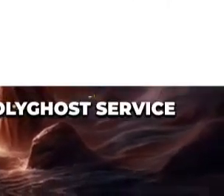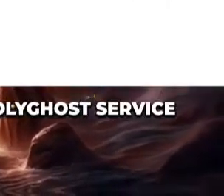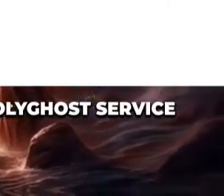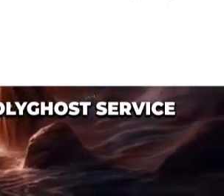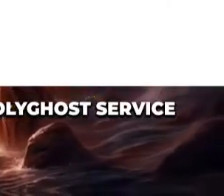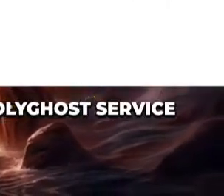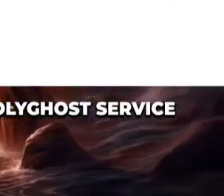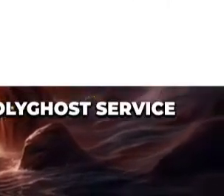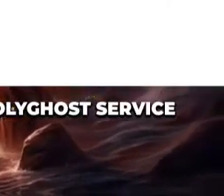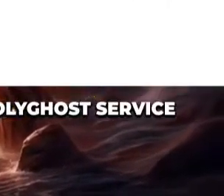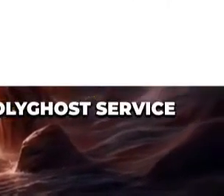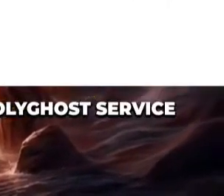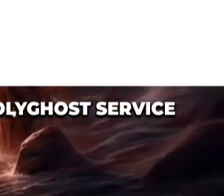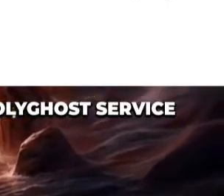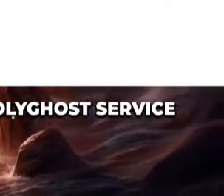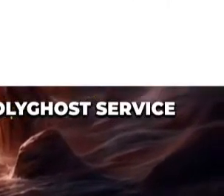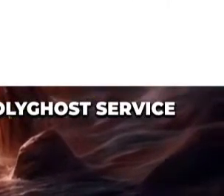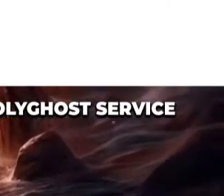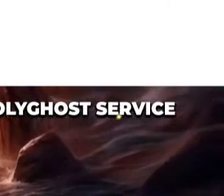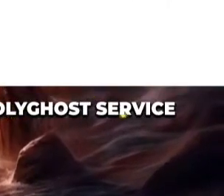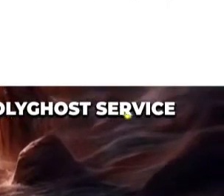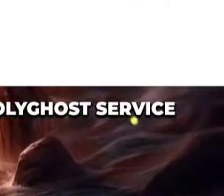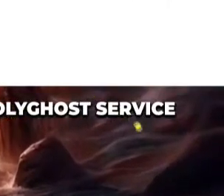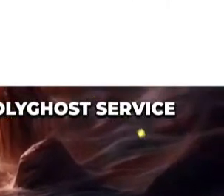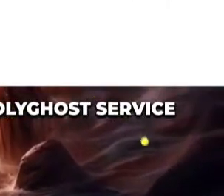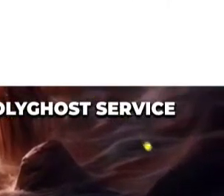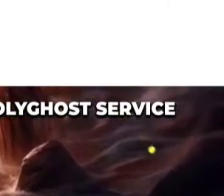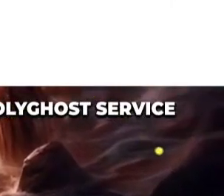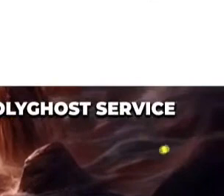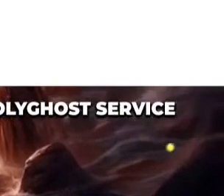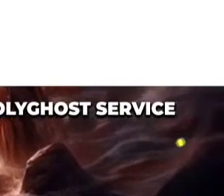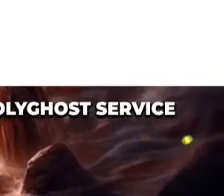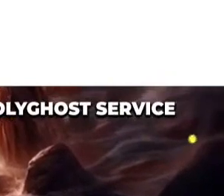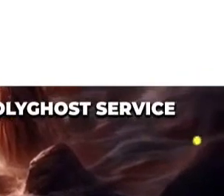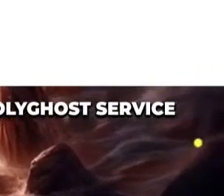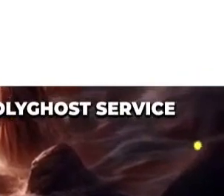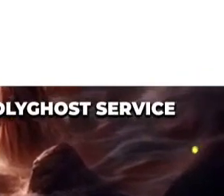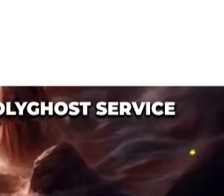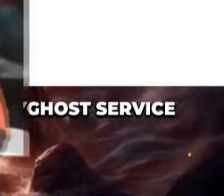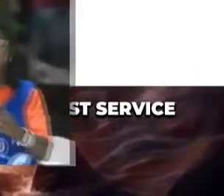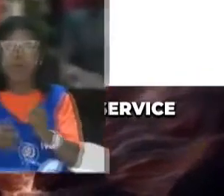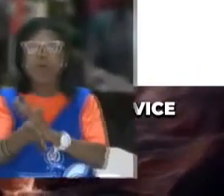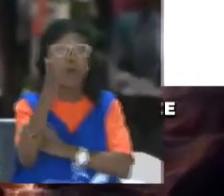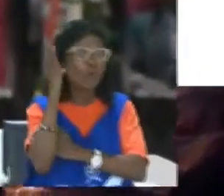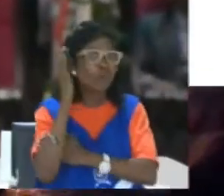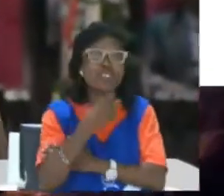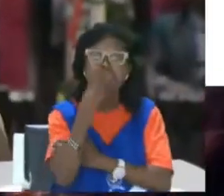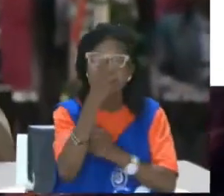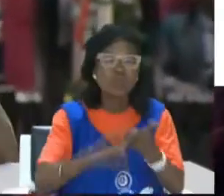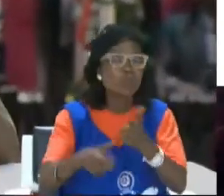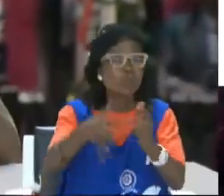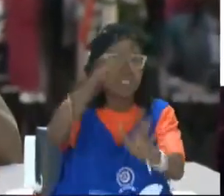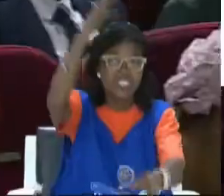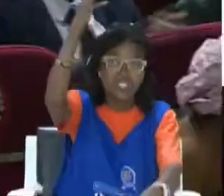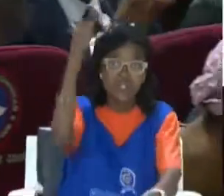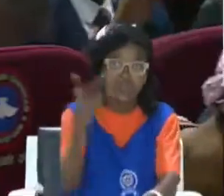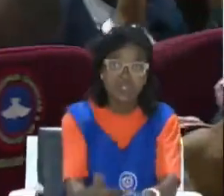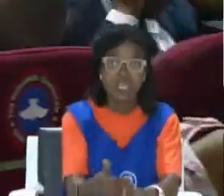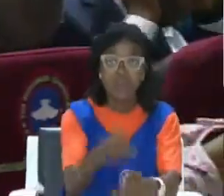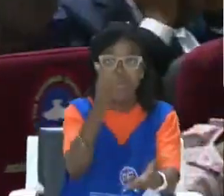So tonight, in the name that's above every other name, God will speak to you.